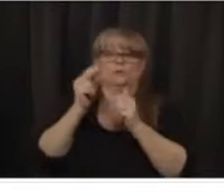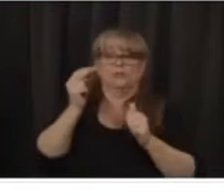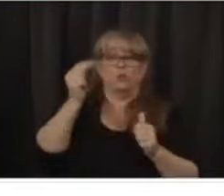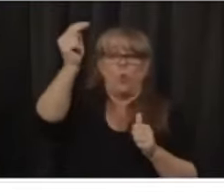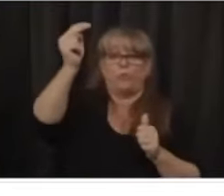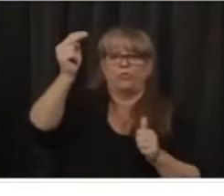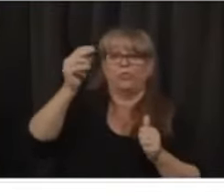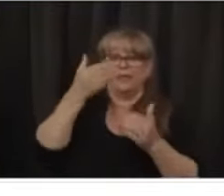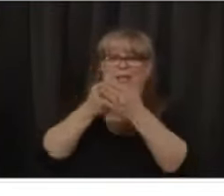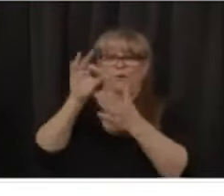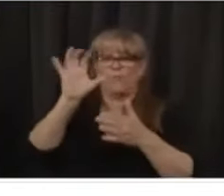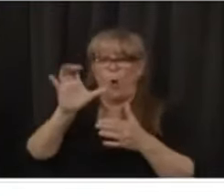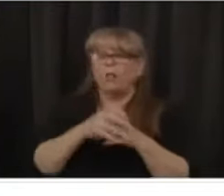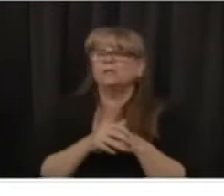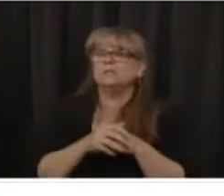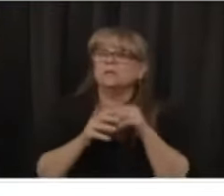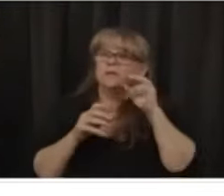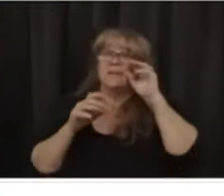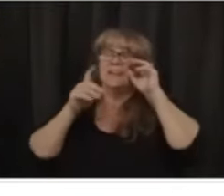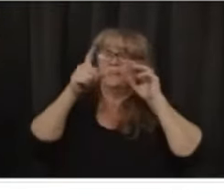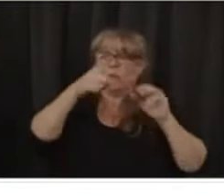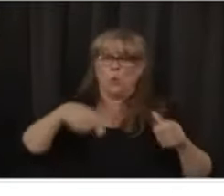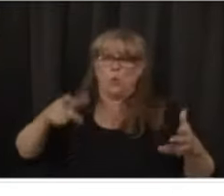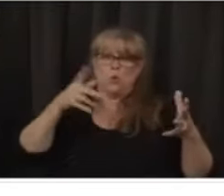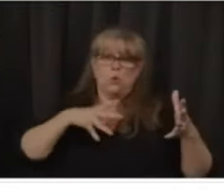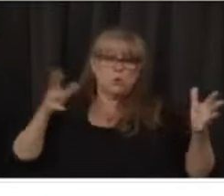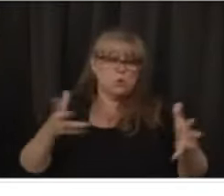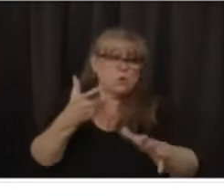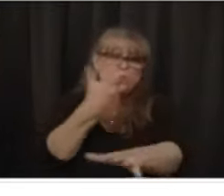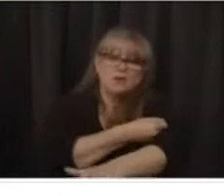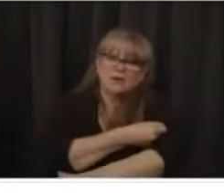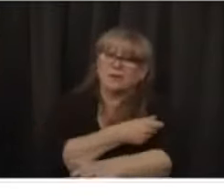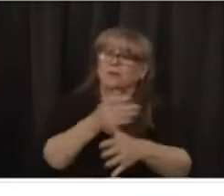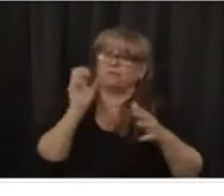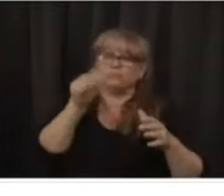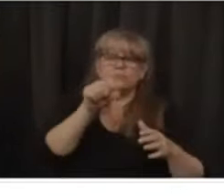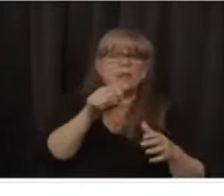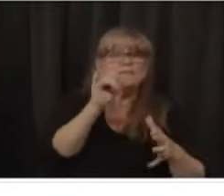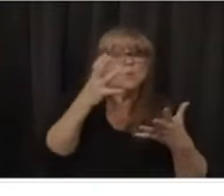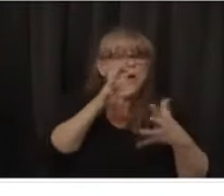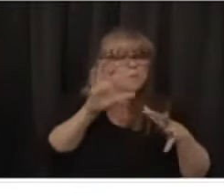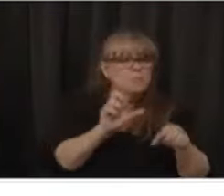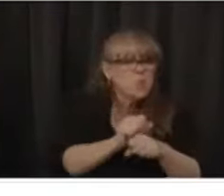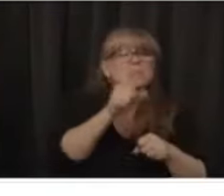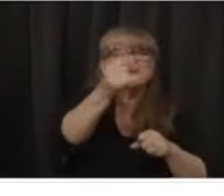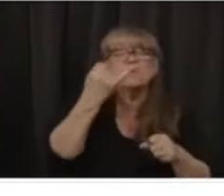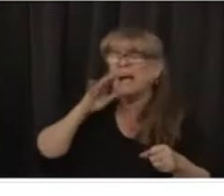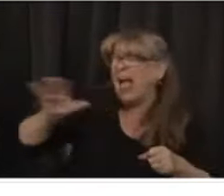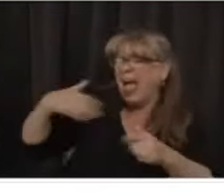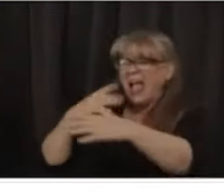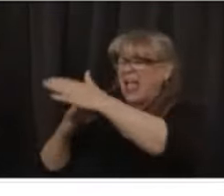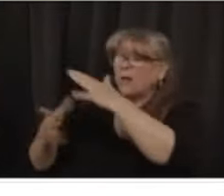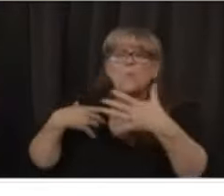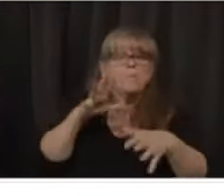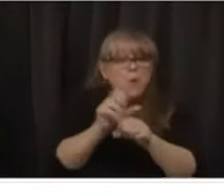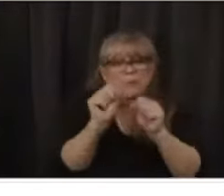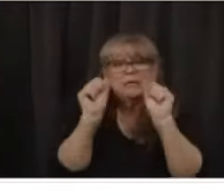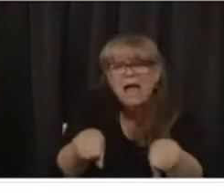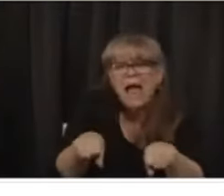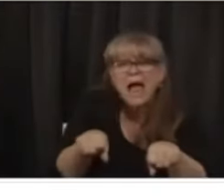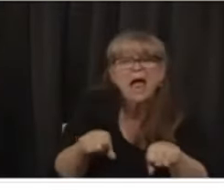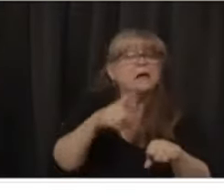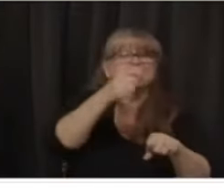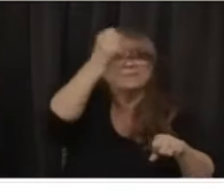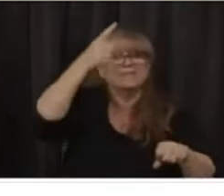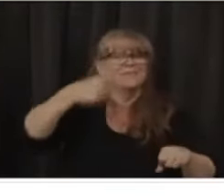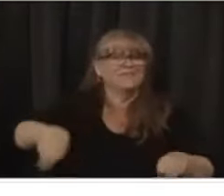Now it's still always better if you're organized. By all means, set up an appointment. You can do that. There's thousands of slots available over the next few days. Go ahead and